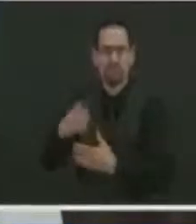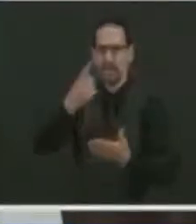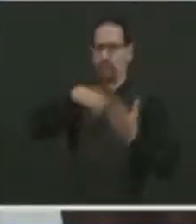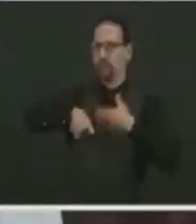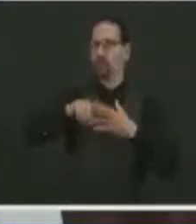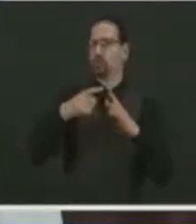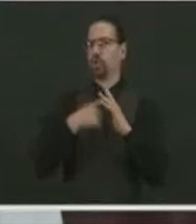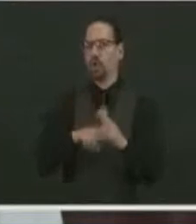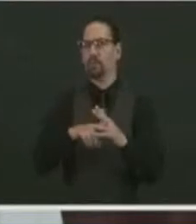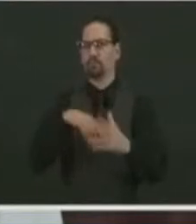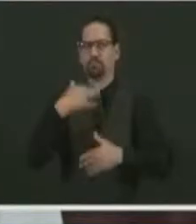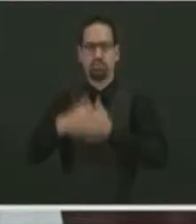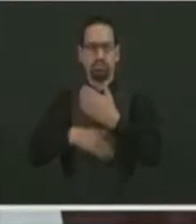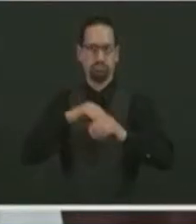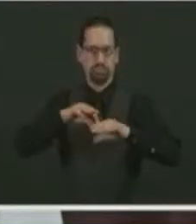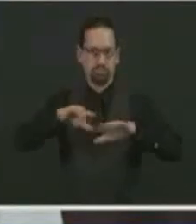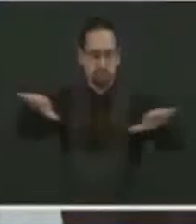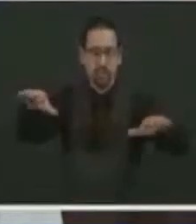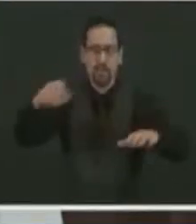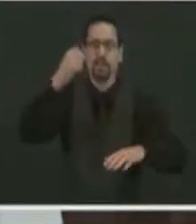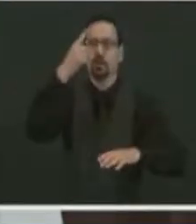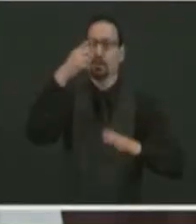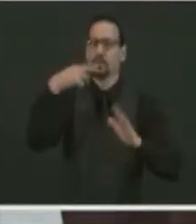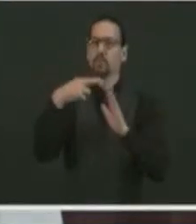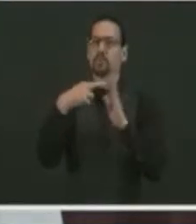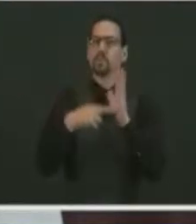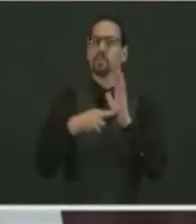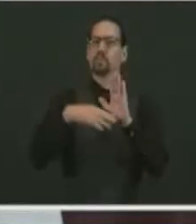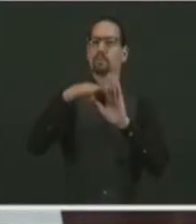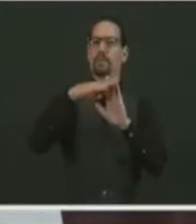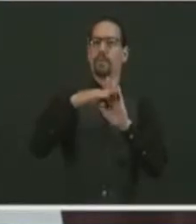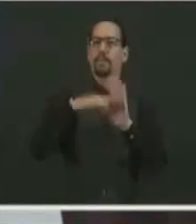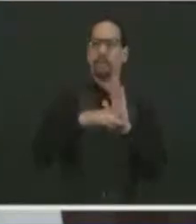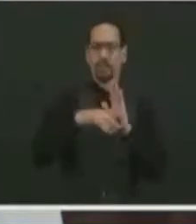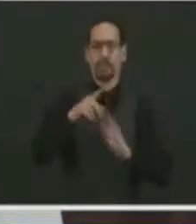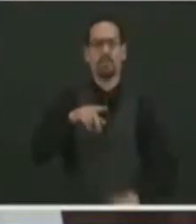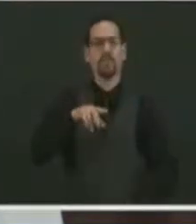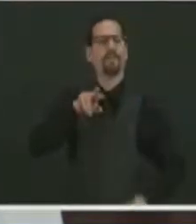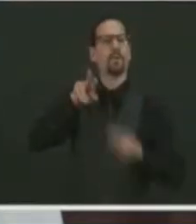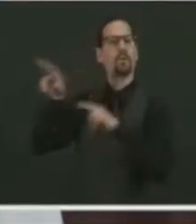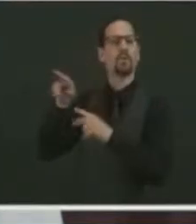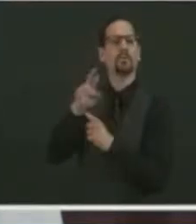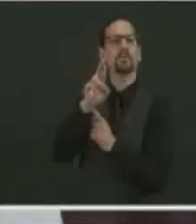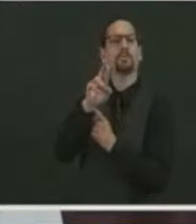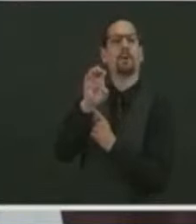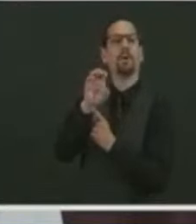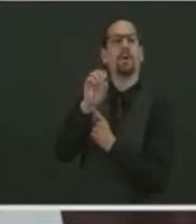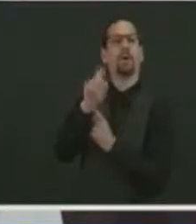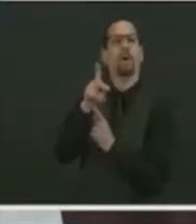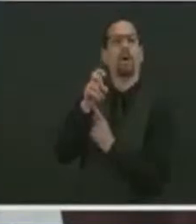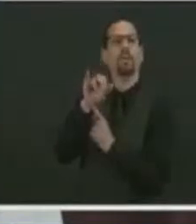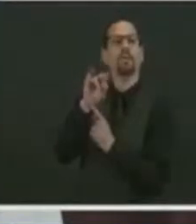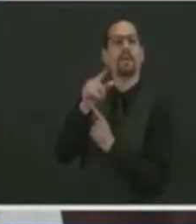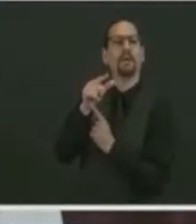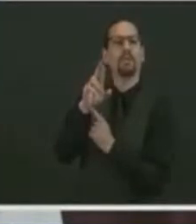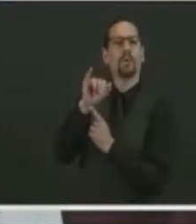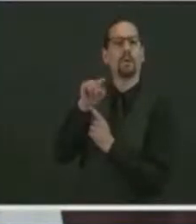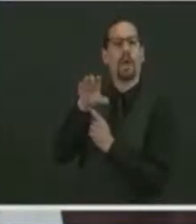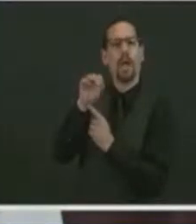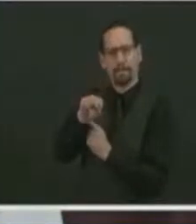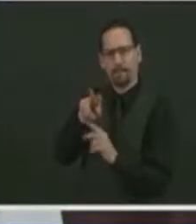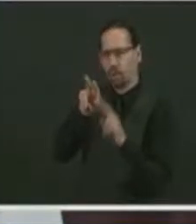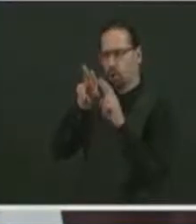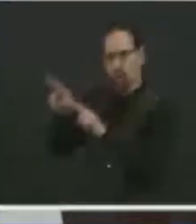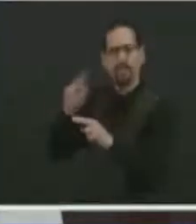regulations online on our website, reopeningri.com. The regulations and the guidelines were developed in consultation